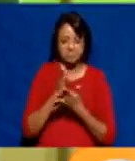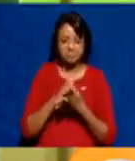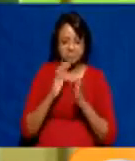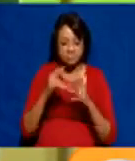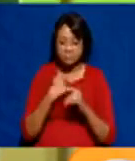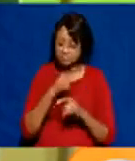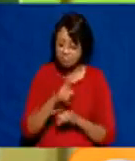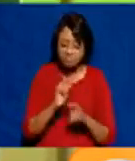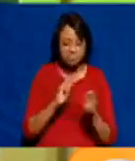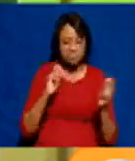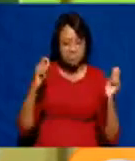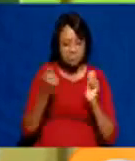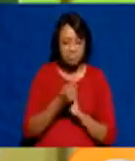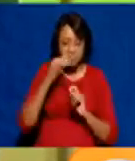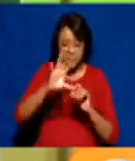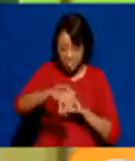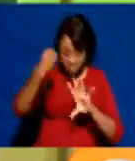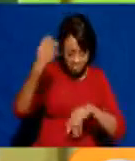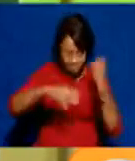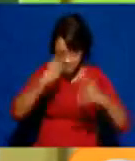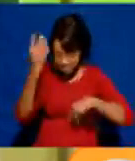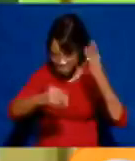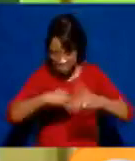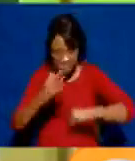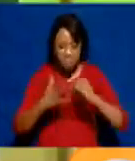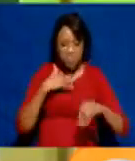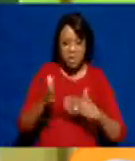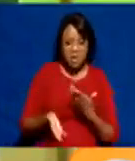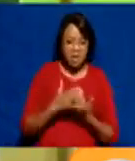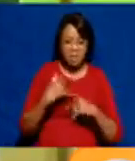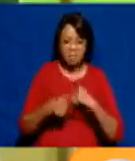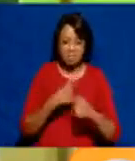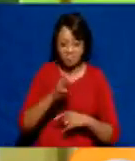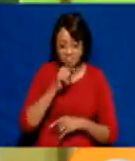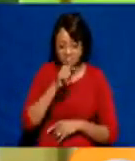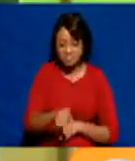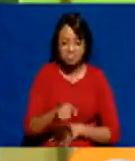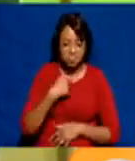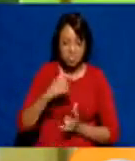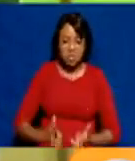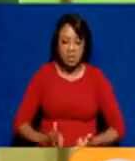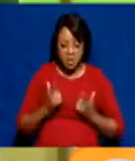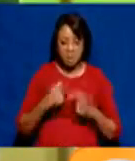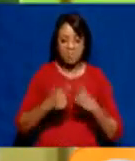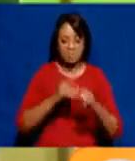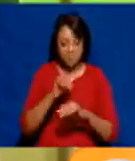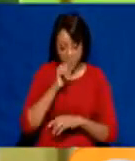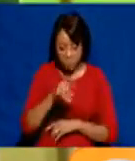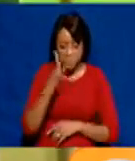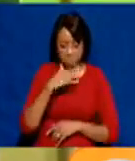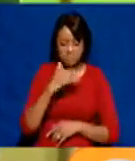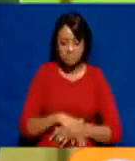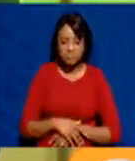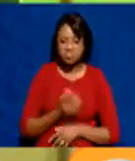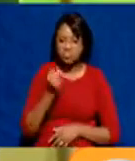chain, right? They're scavengers. They're literally trying to survive from the waste sector. So we wanted to understand, why is it